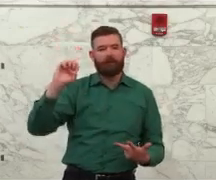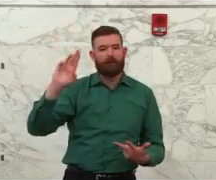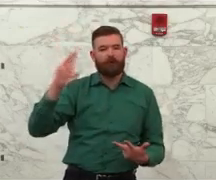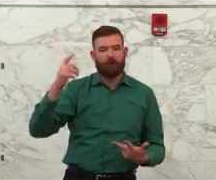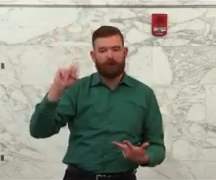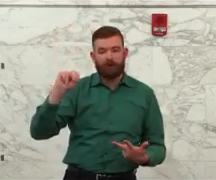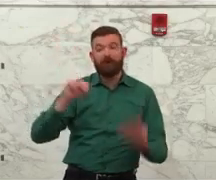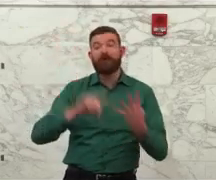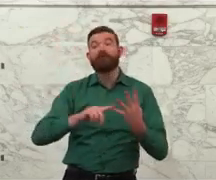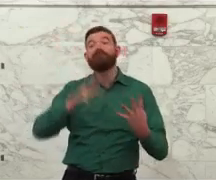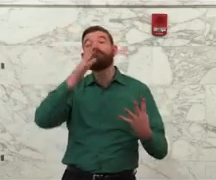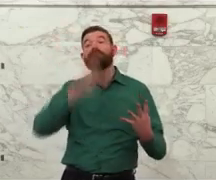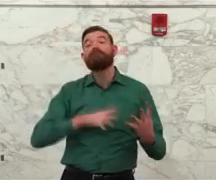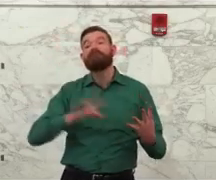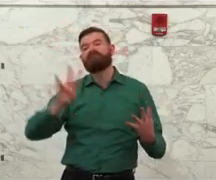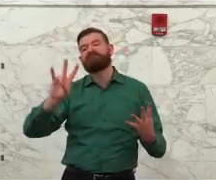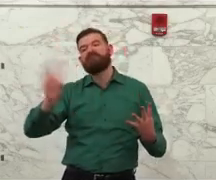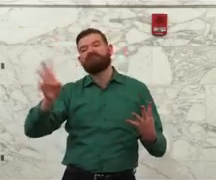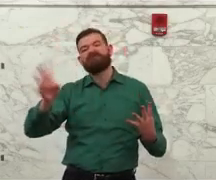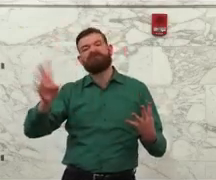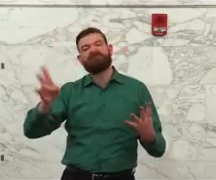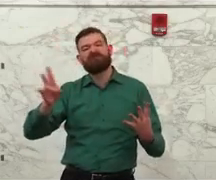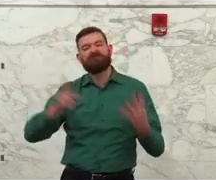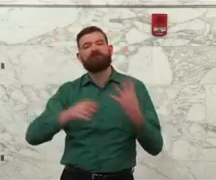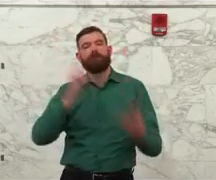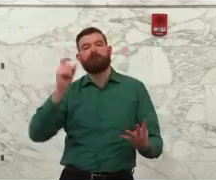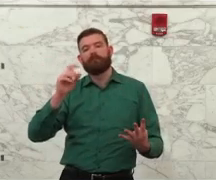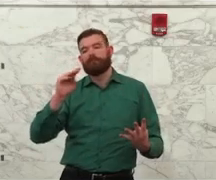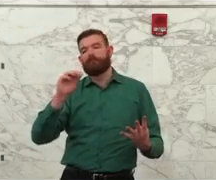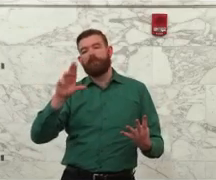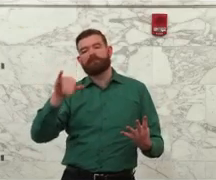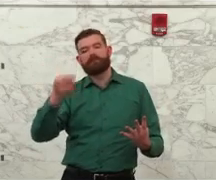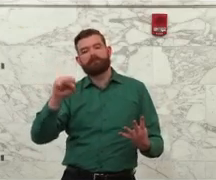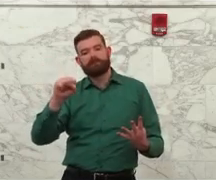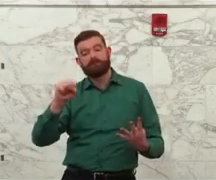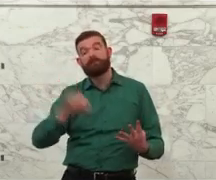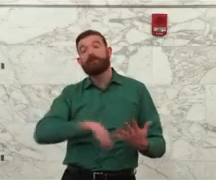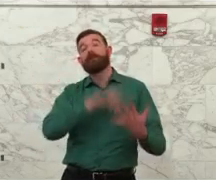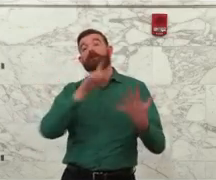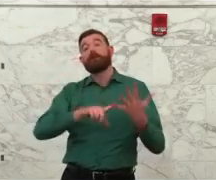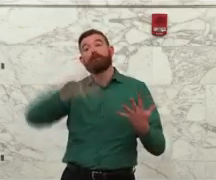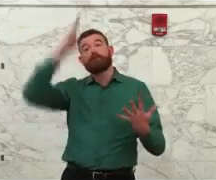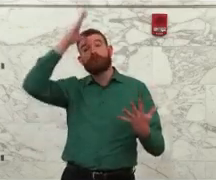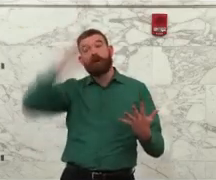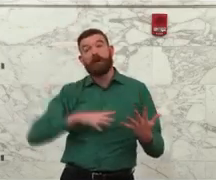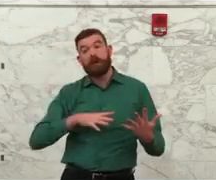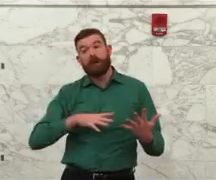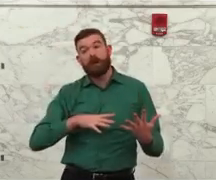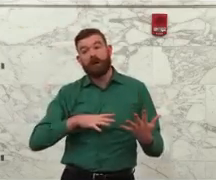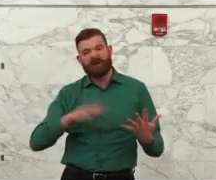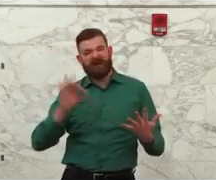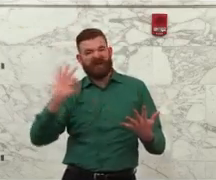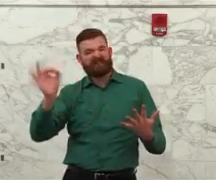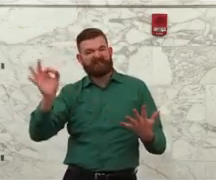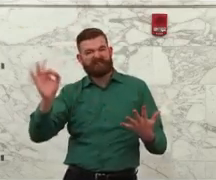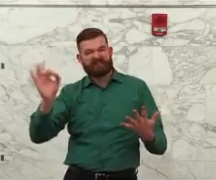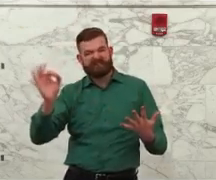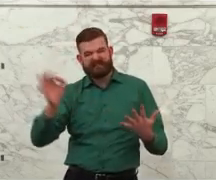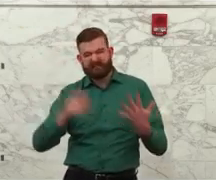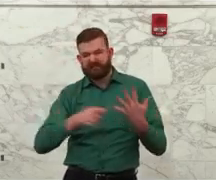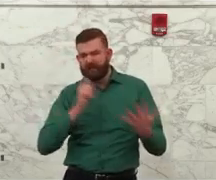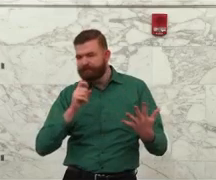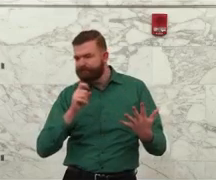Morris County, and a male in his 90s from Bergen County. Our thoughts are with the families. Our thoughts and prayers